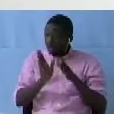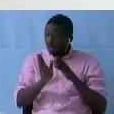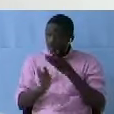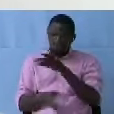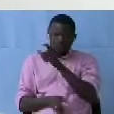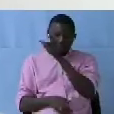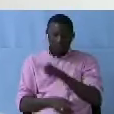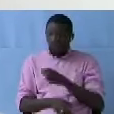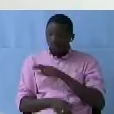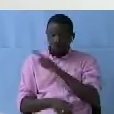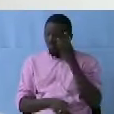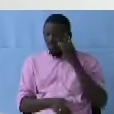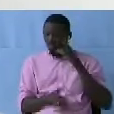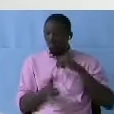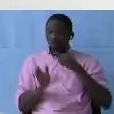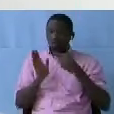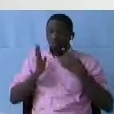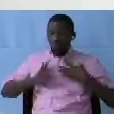unnecessarily exposed.